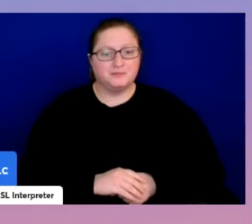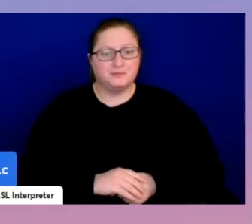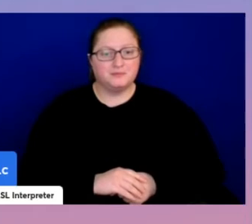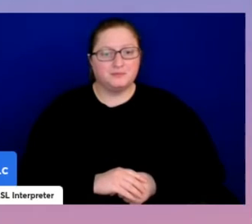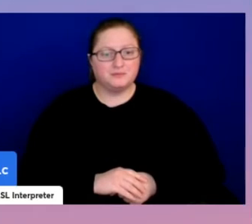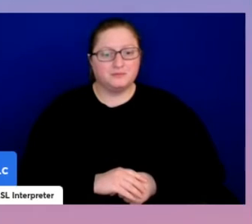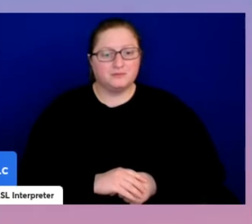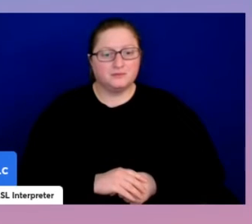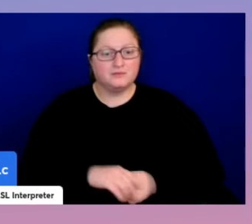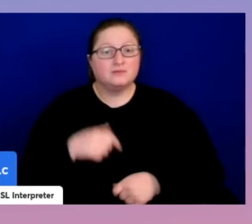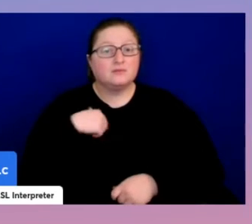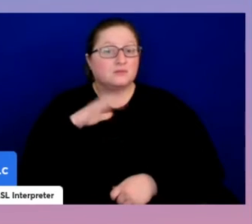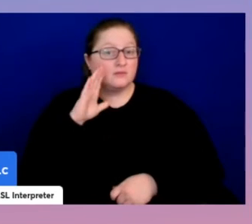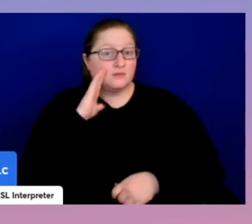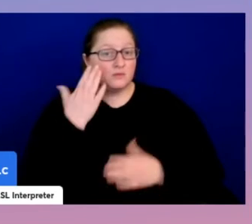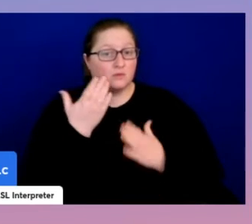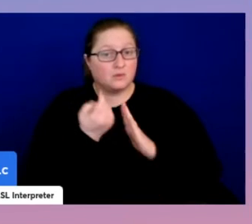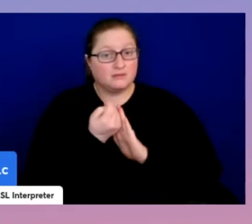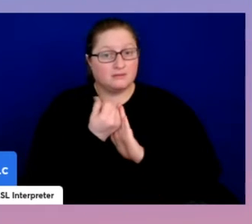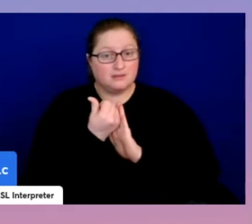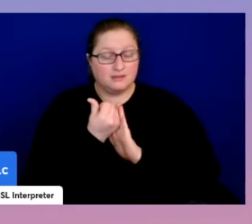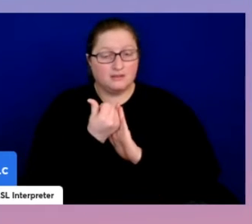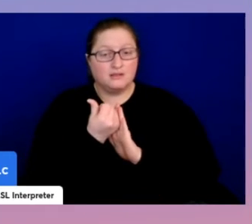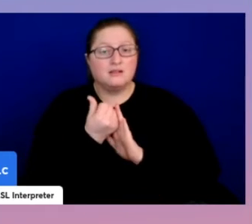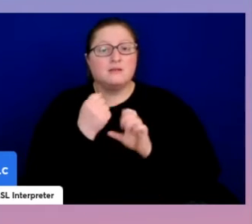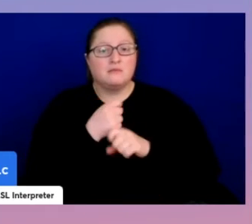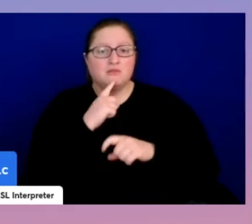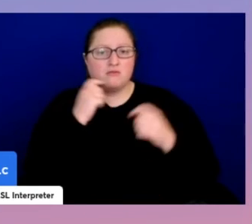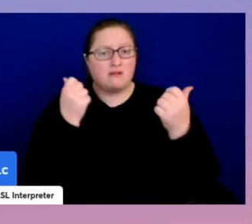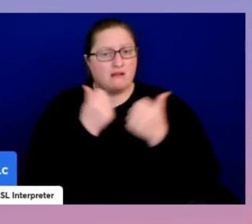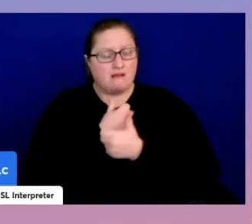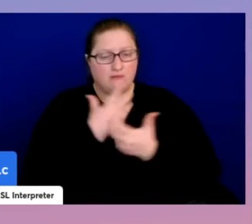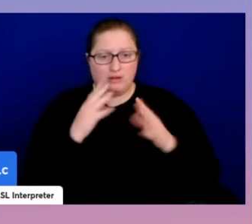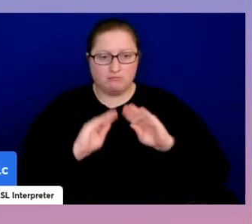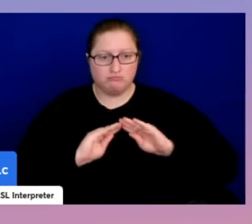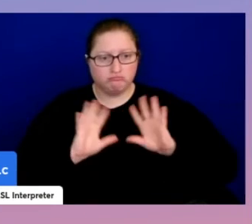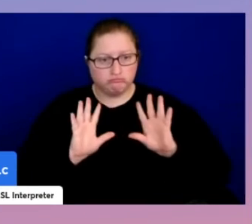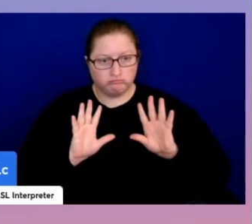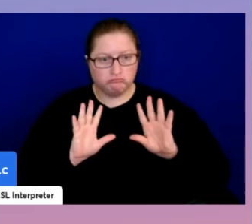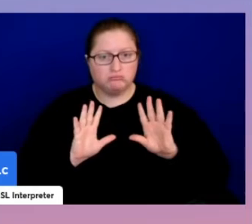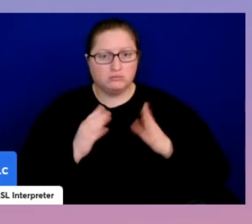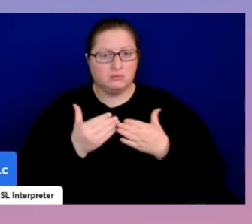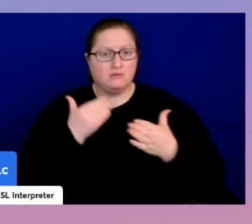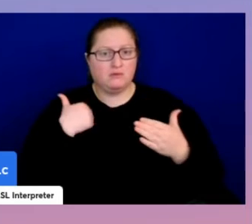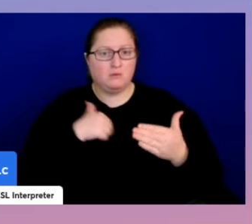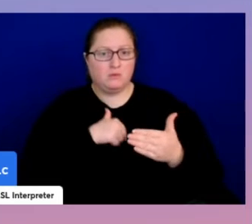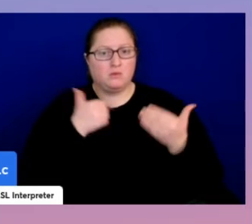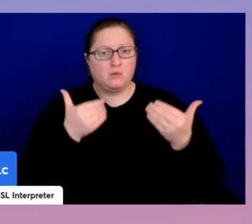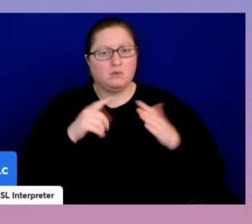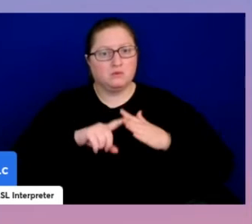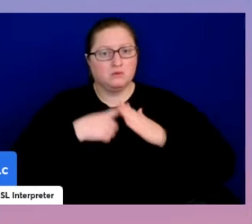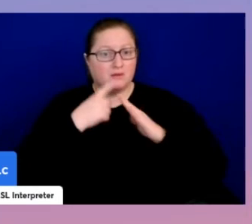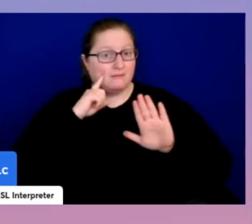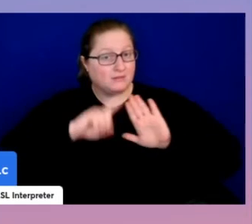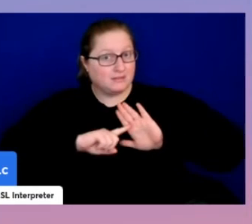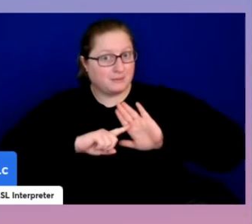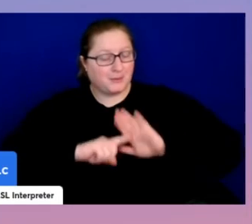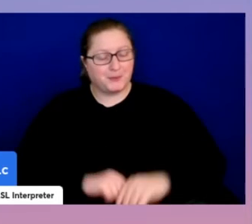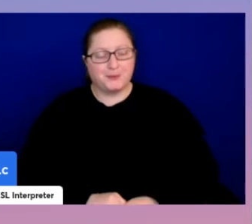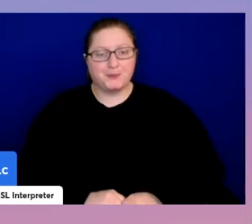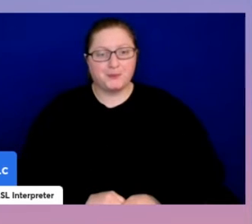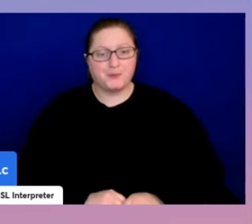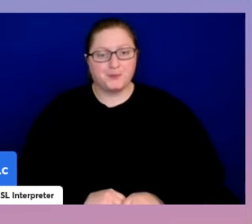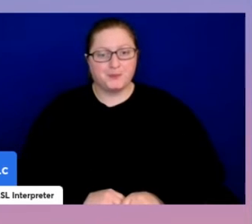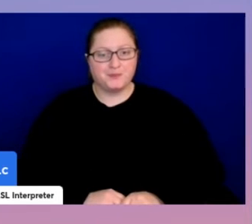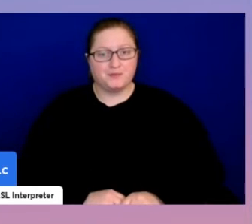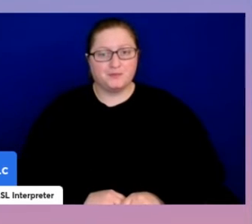will delete this first to make sure everything is clear before we start for the demo. Okay,